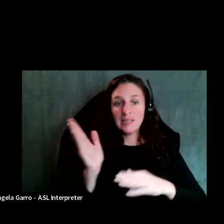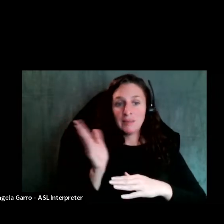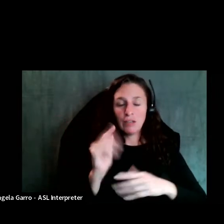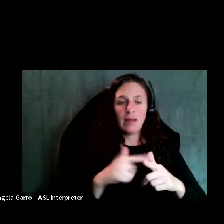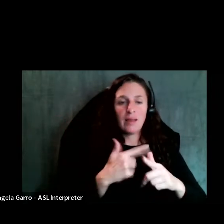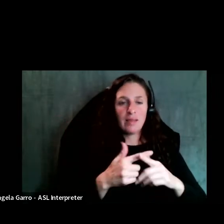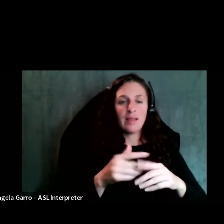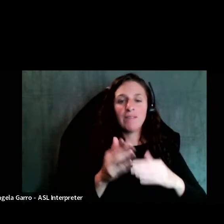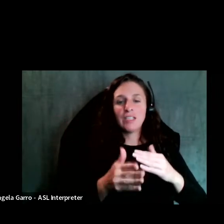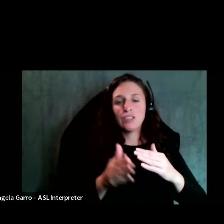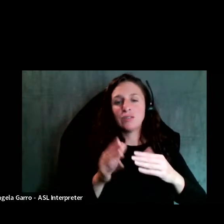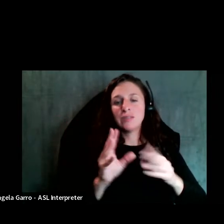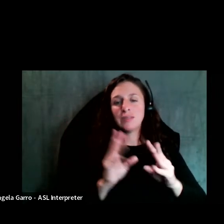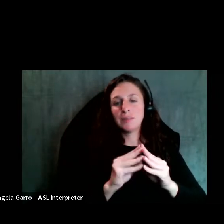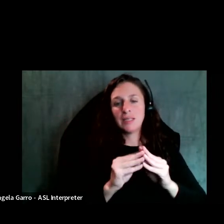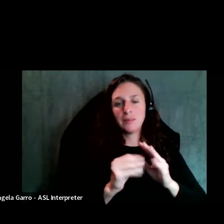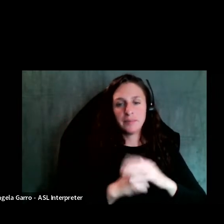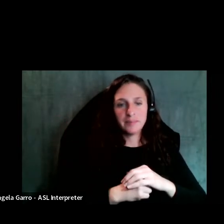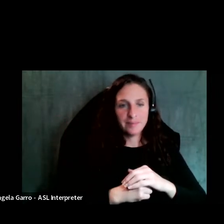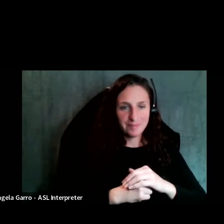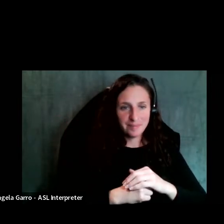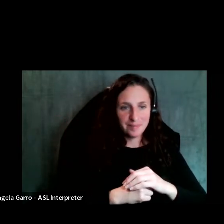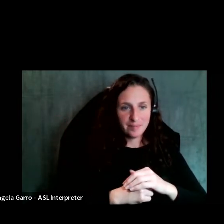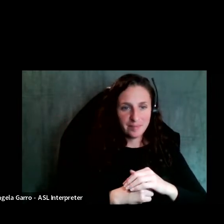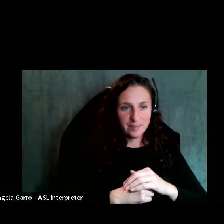Where do we, right here?